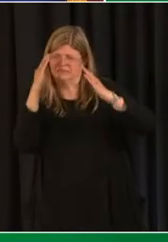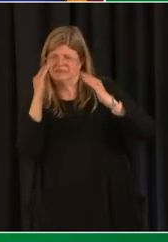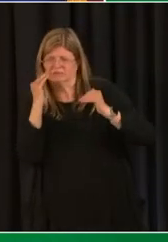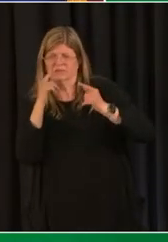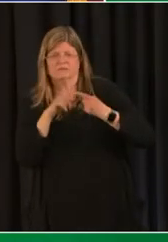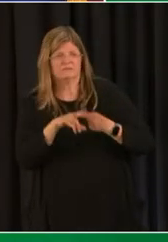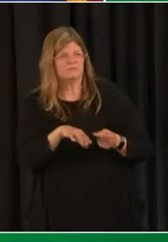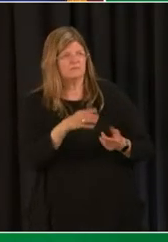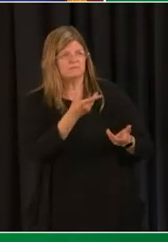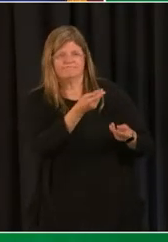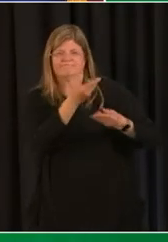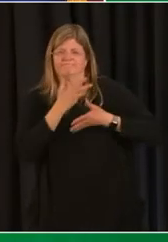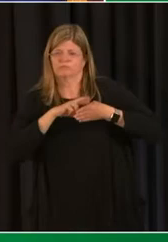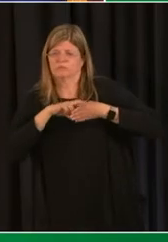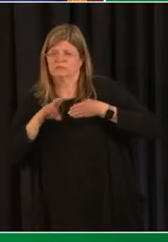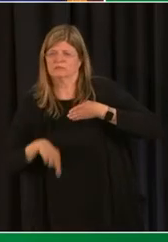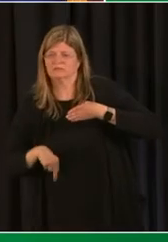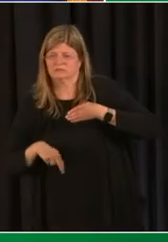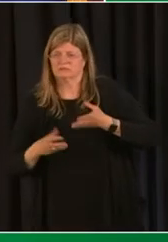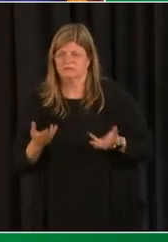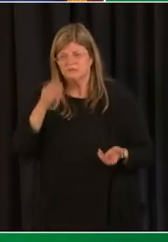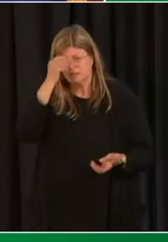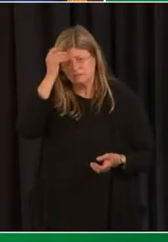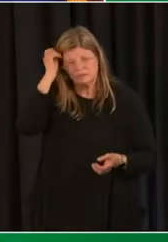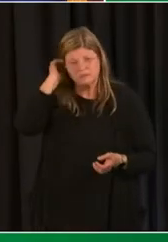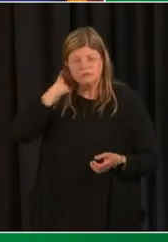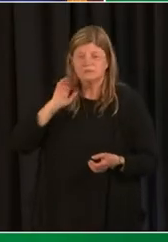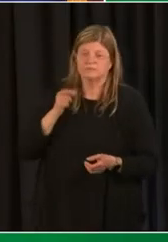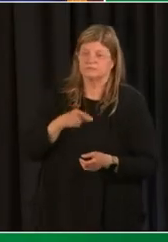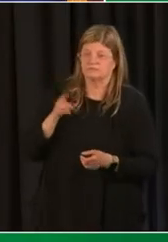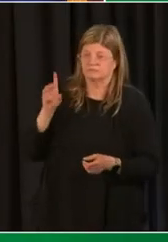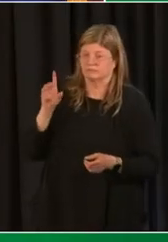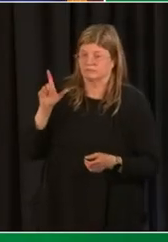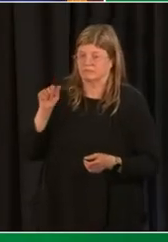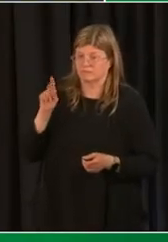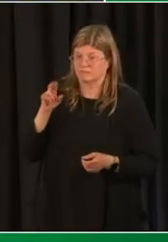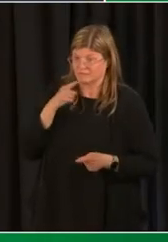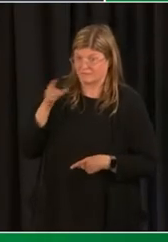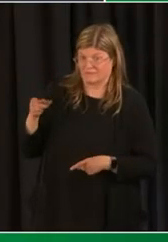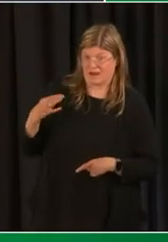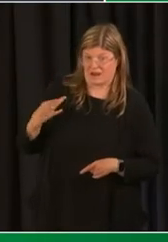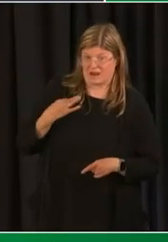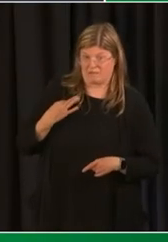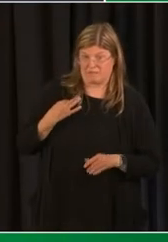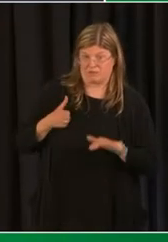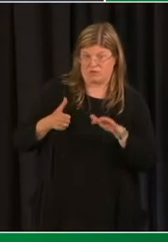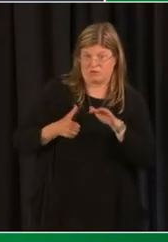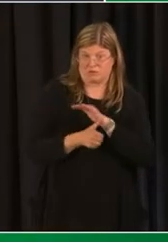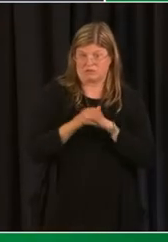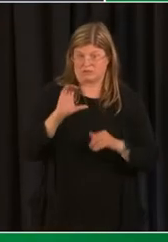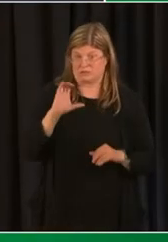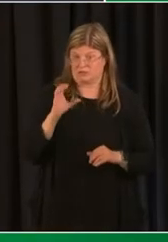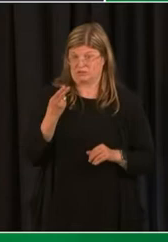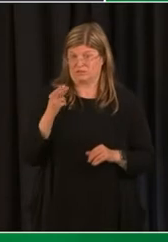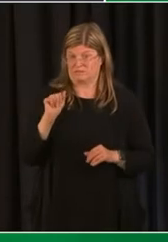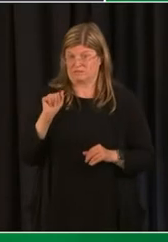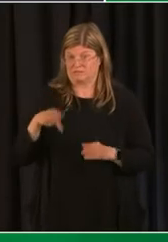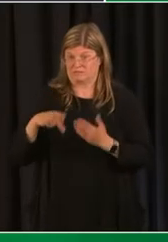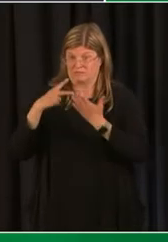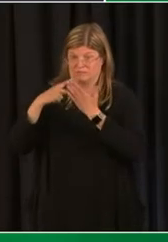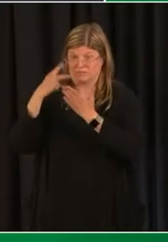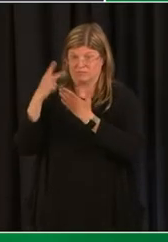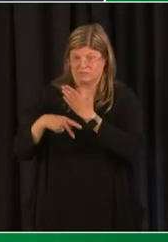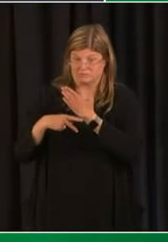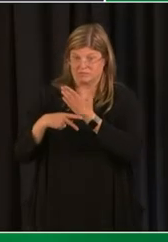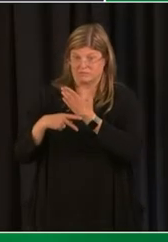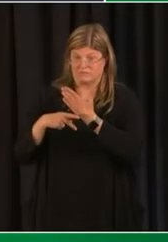reply? If you applied thank you for that question. If you applied under the CHAP program and did